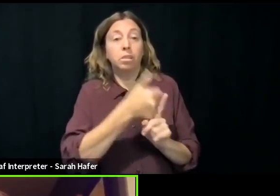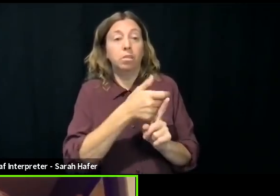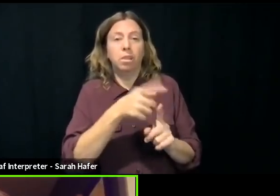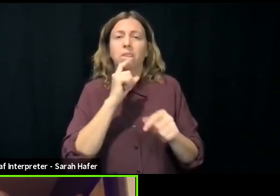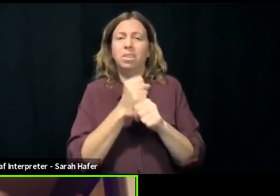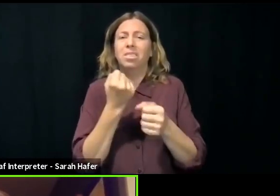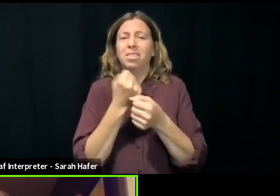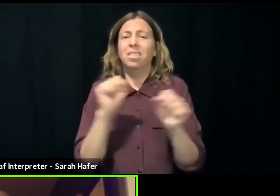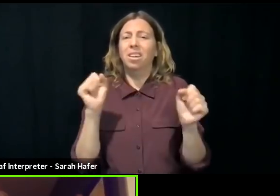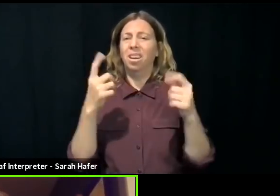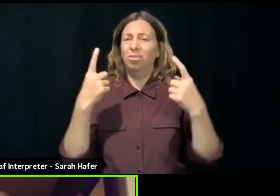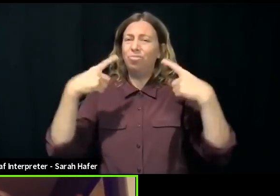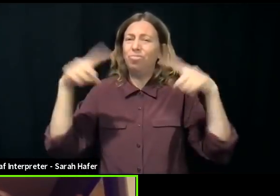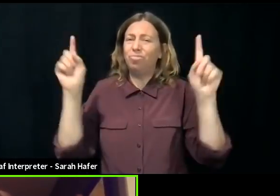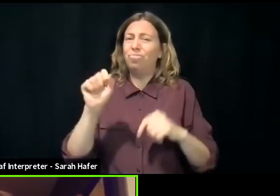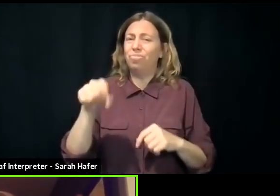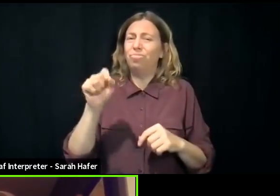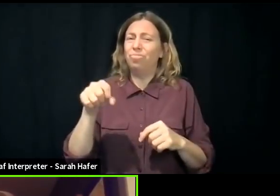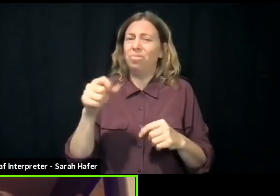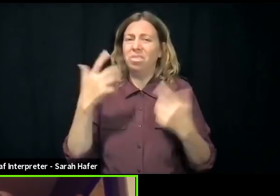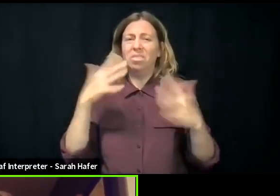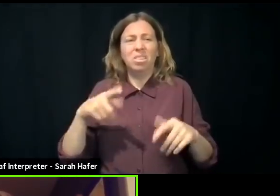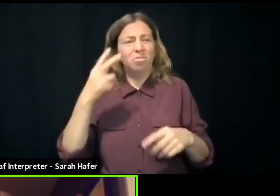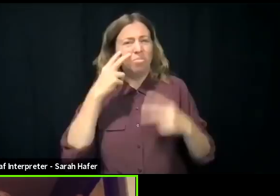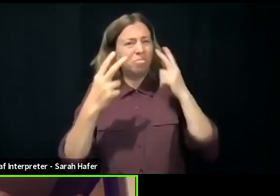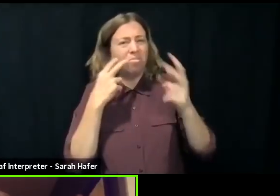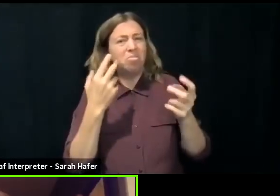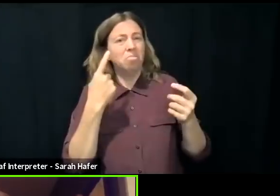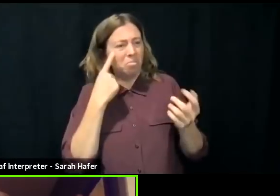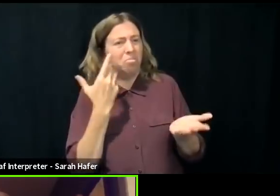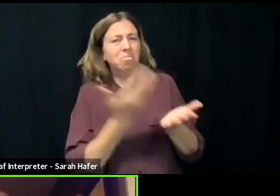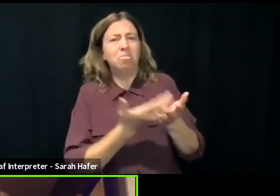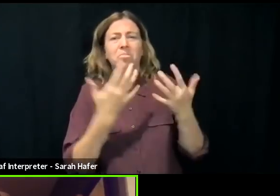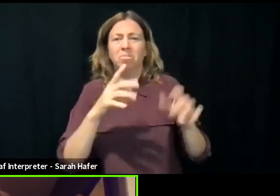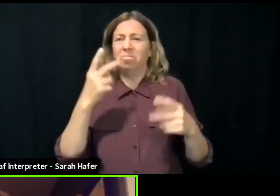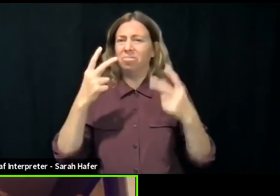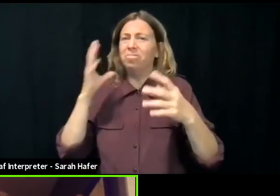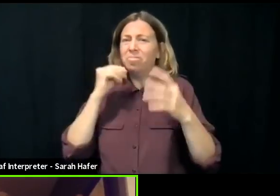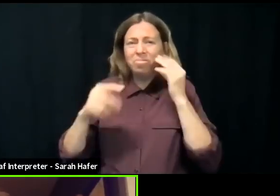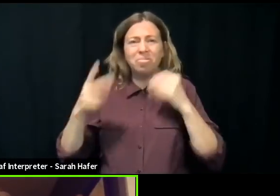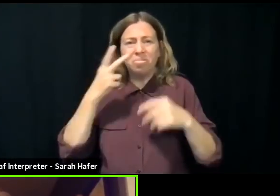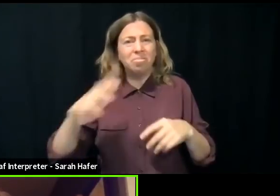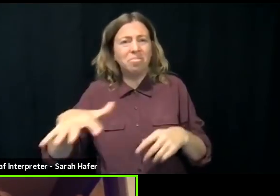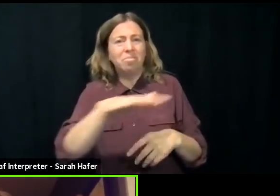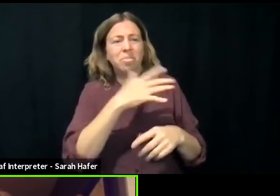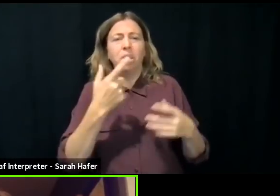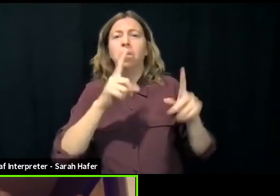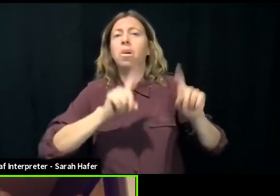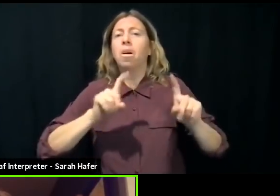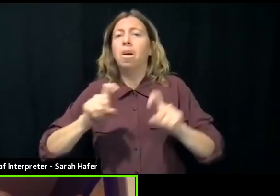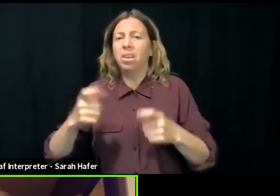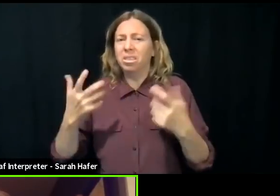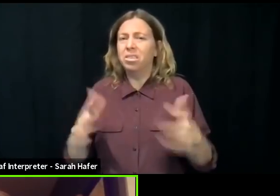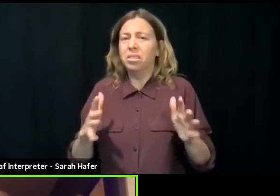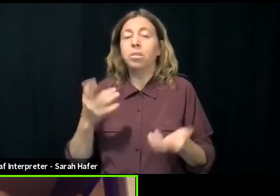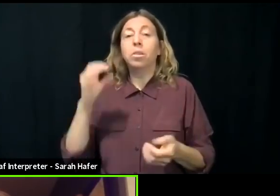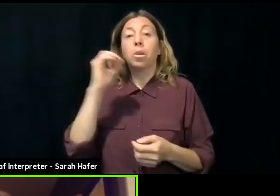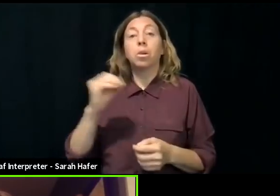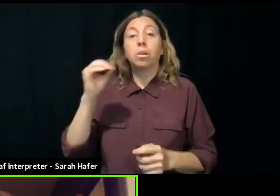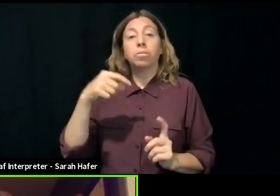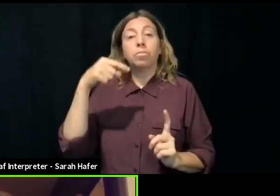in clinical trials, and that efficacy is reflected in the data we see here in Oregon. So I urge all of you to make a plan to get